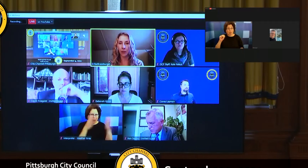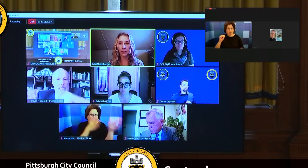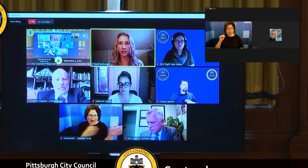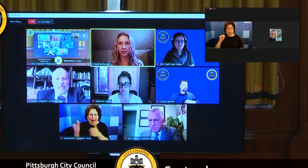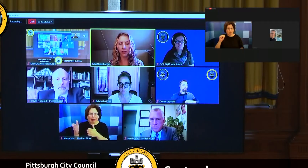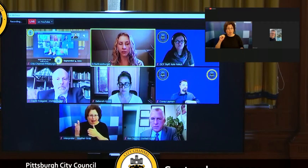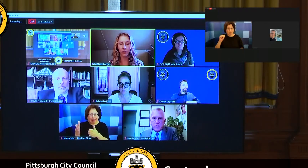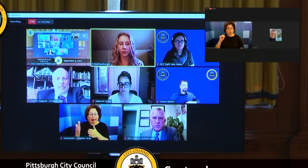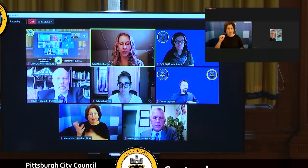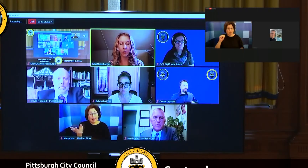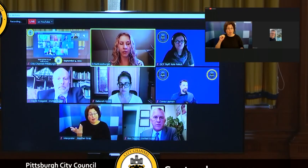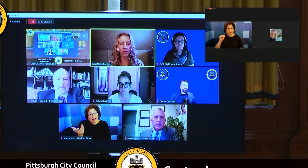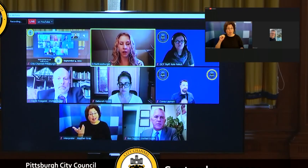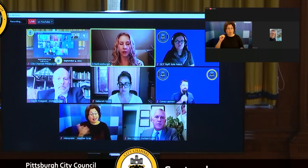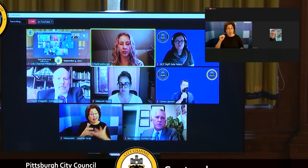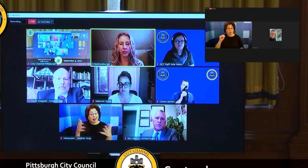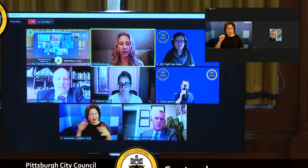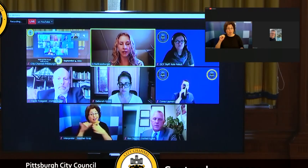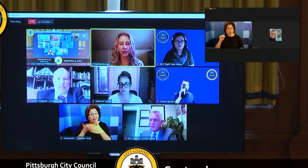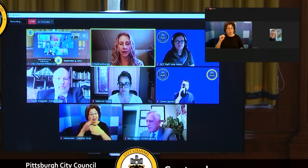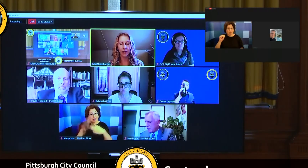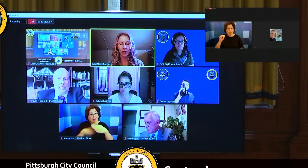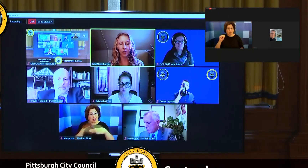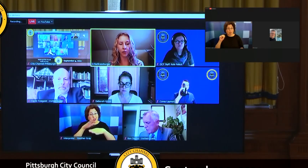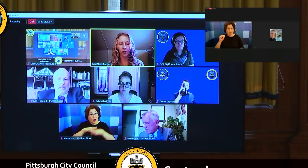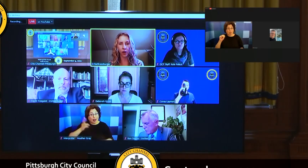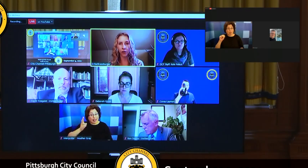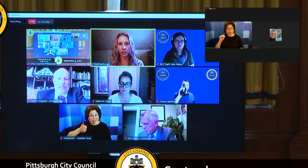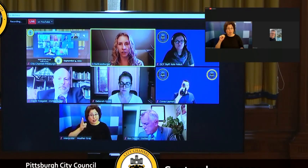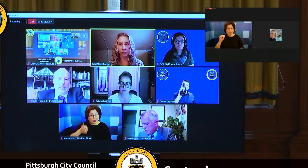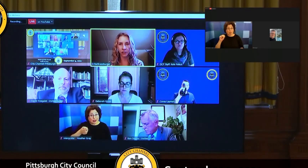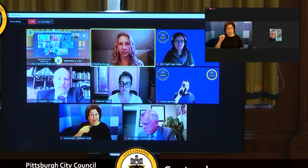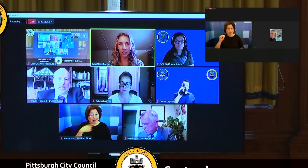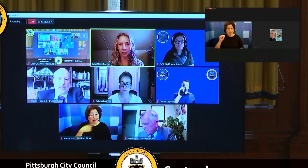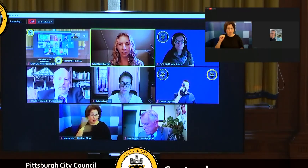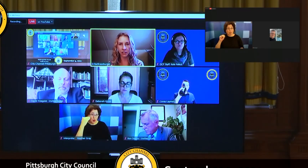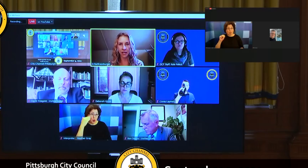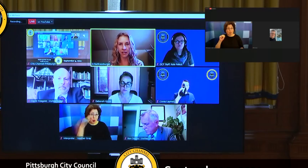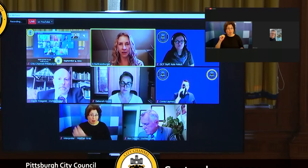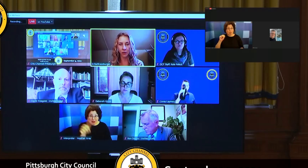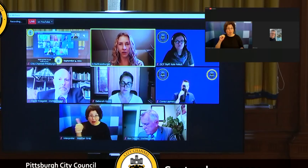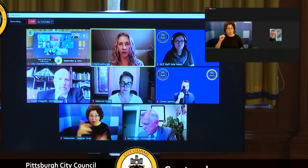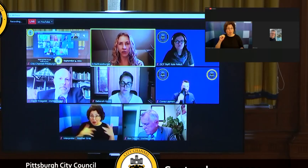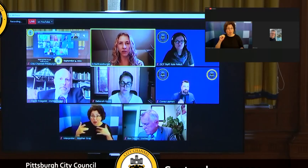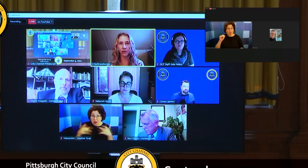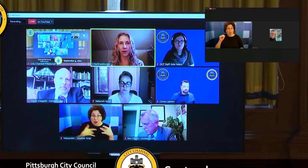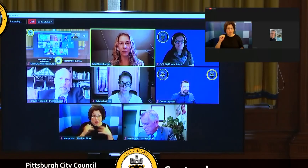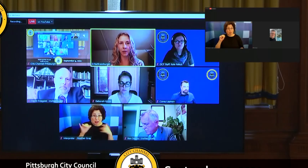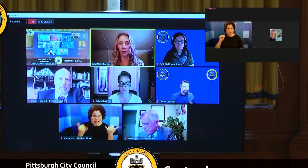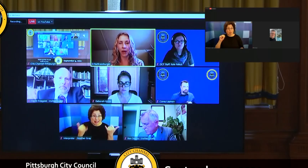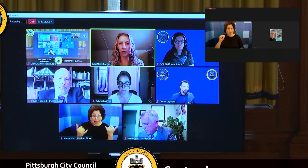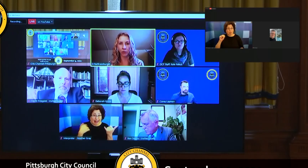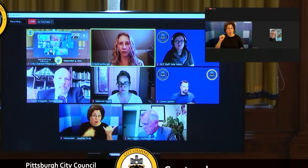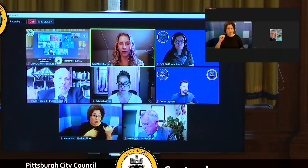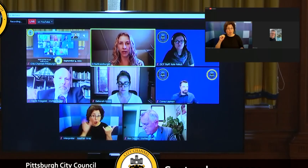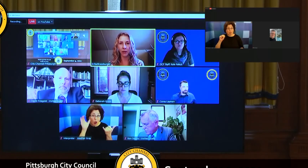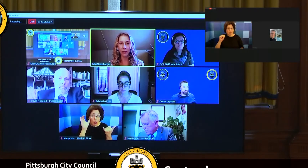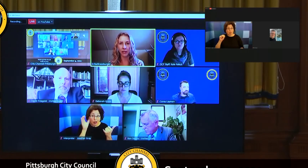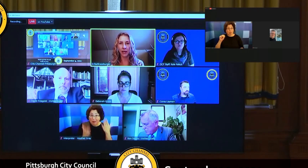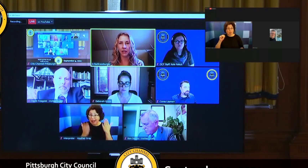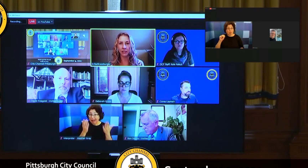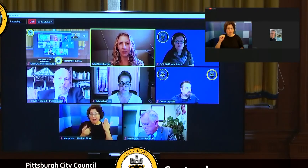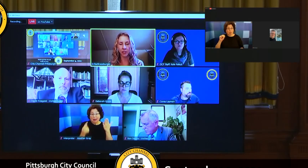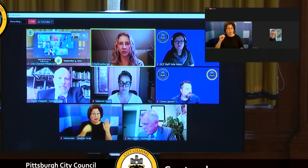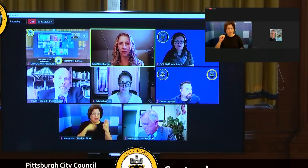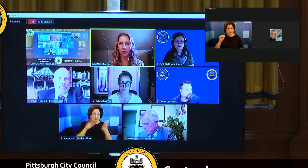lot based on history. But I want to acknowledge that, you know, there are other concerns here today that we heard that maybe we haven't worked through yet. But